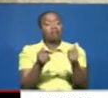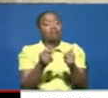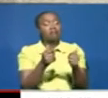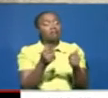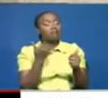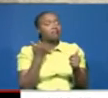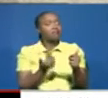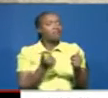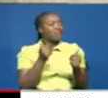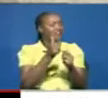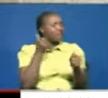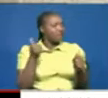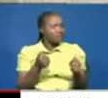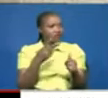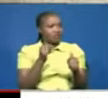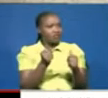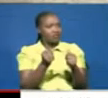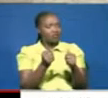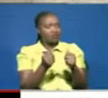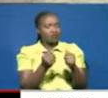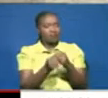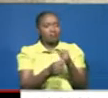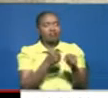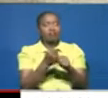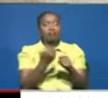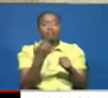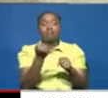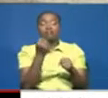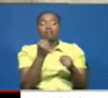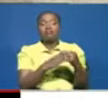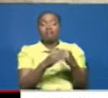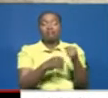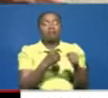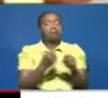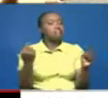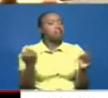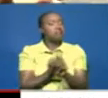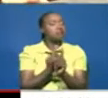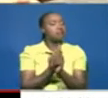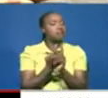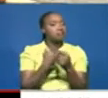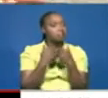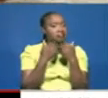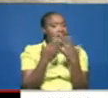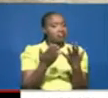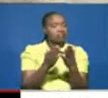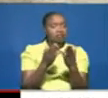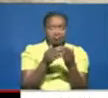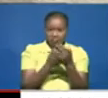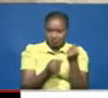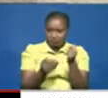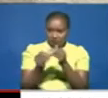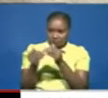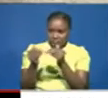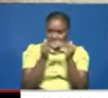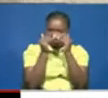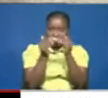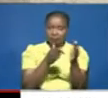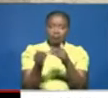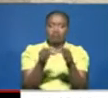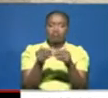20 years, 30, 59 years, you can't tell the difference. And they both had equal opportunities. And when after examining,